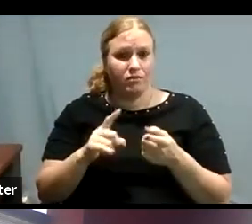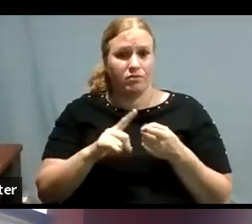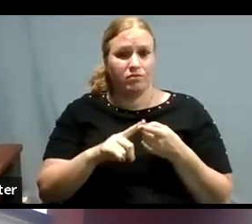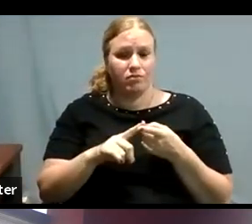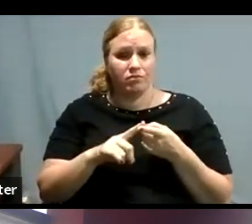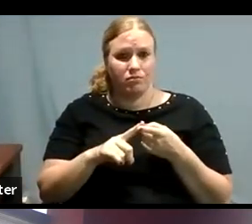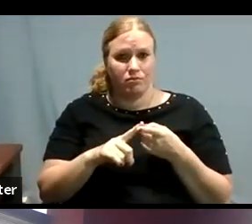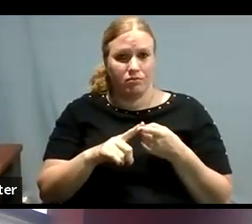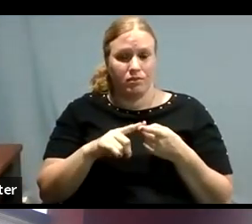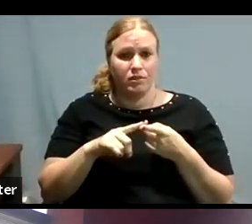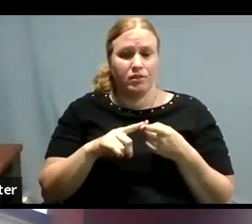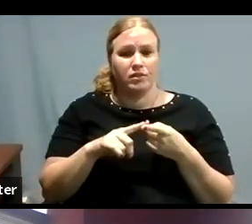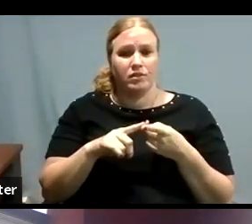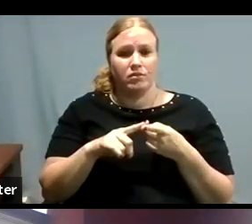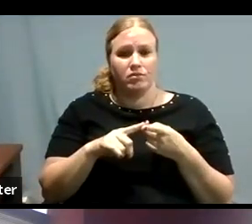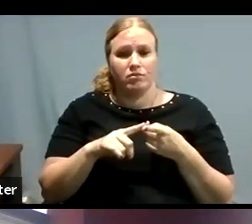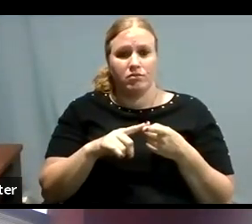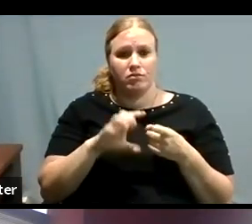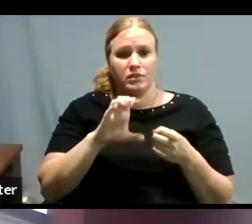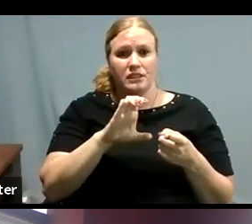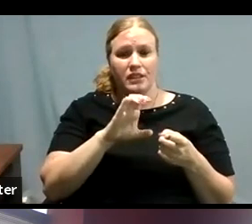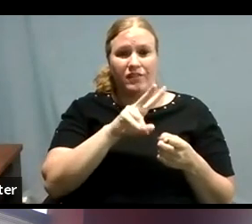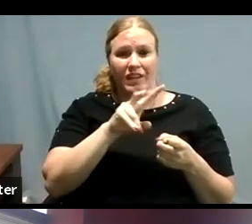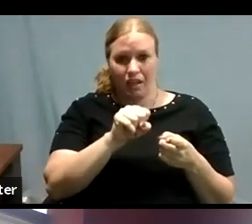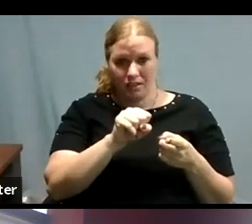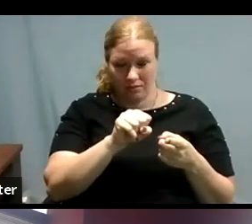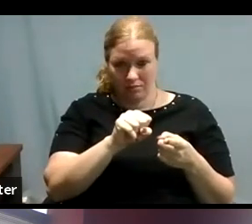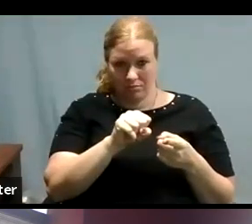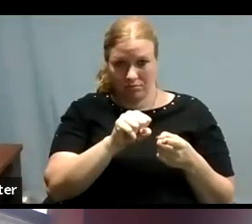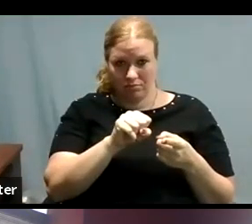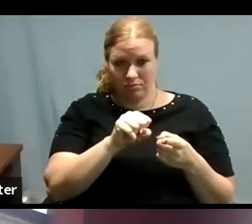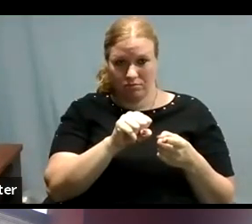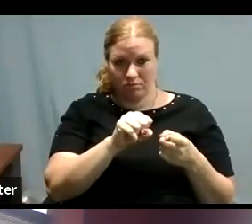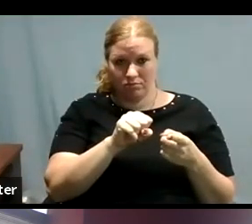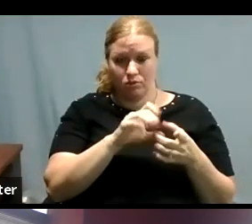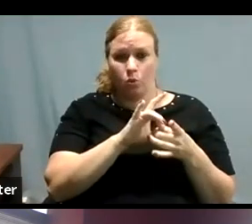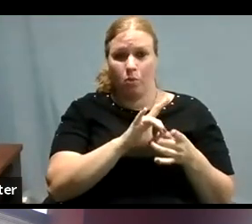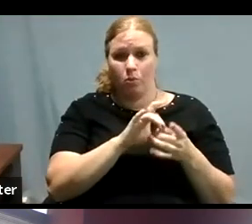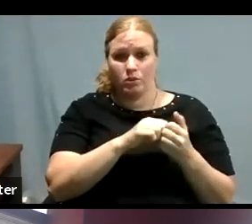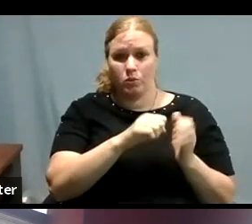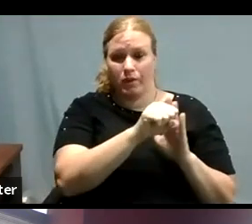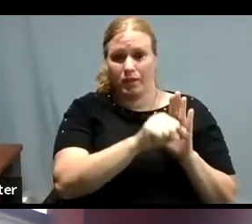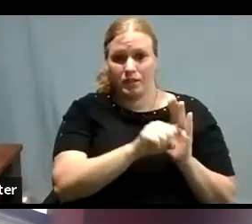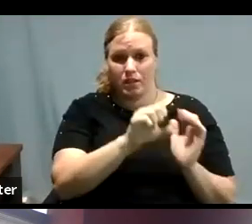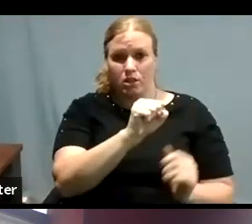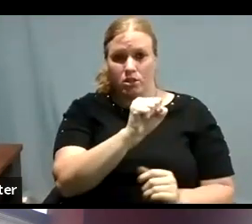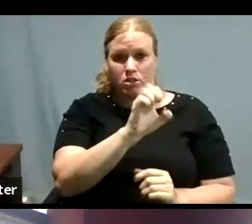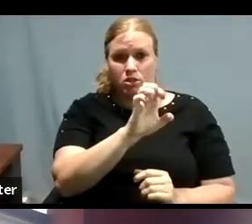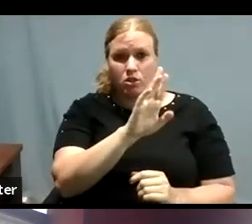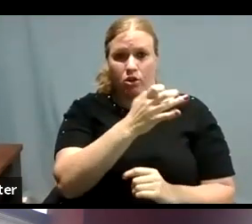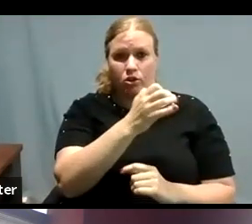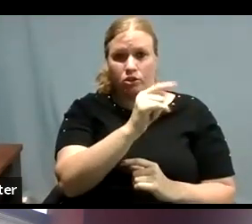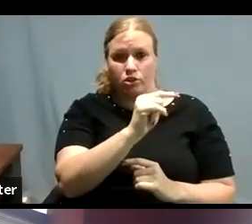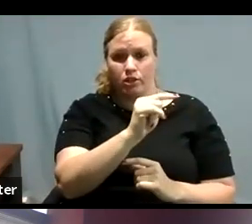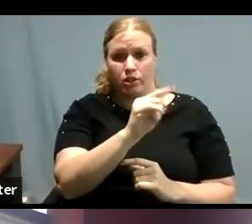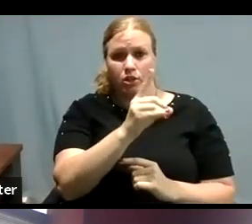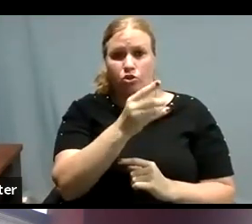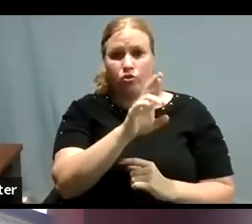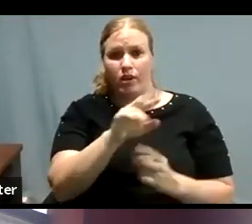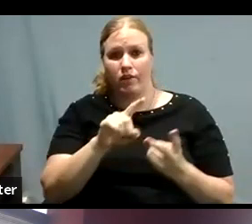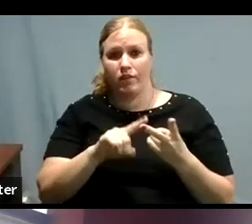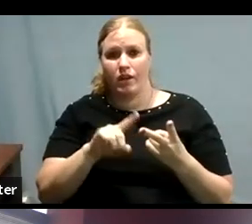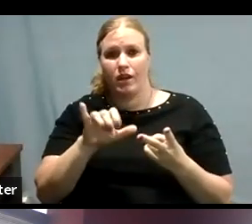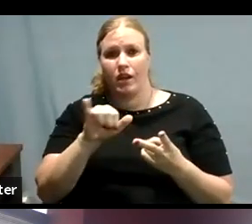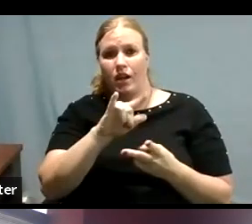site operated by CVS in cooperation with the state on Sargent Drive. Yale New Haven